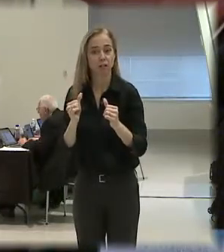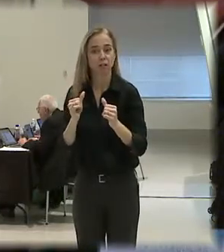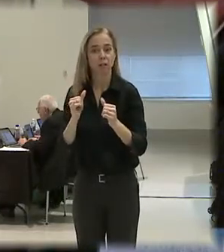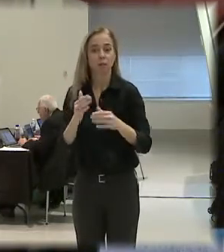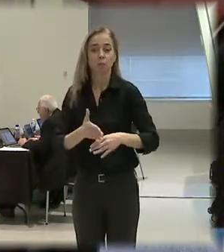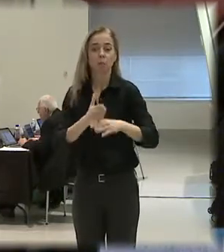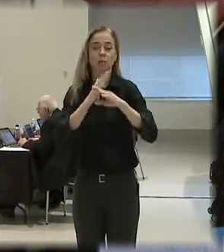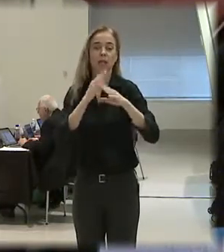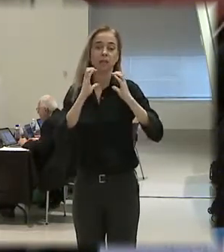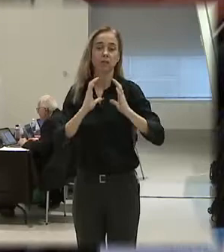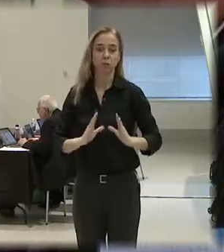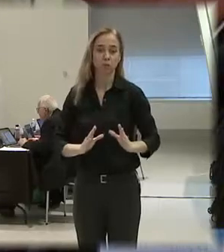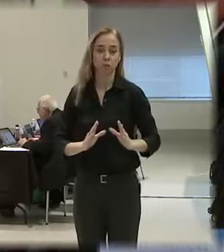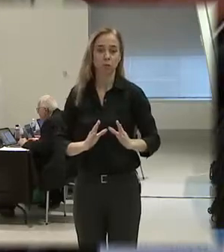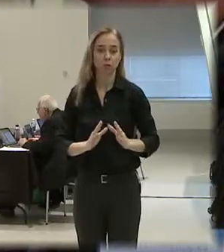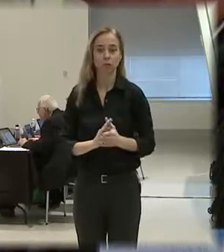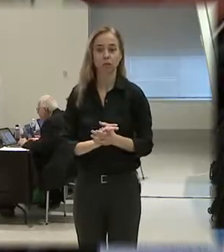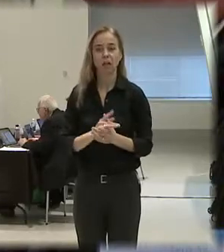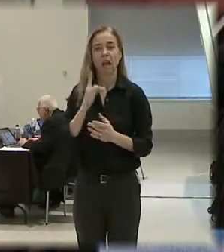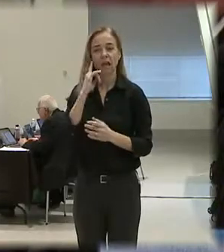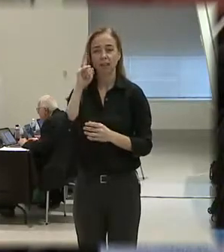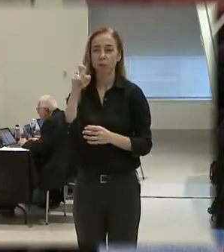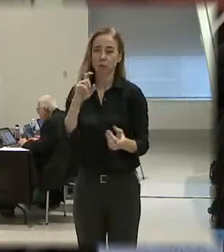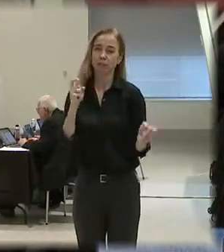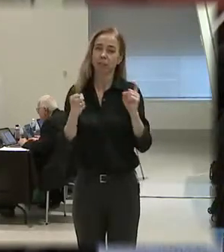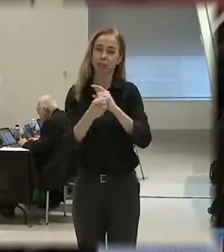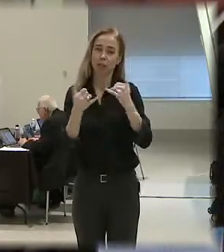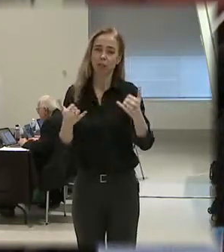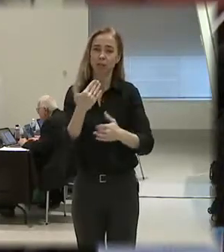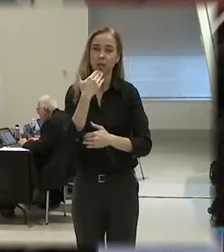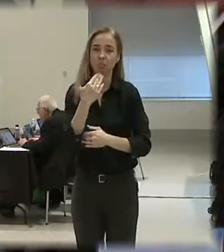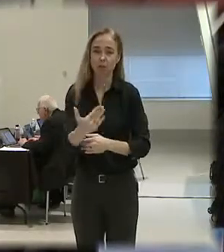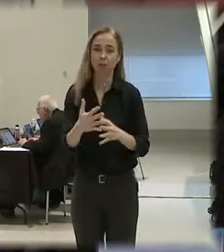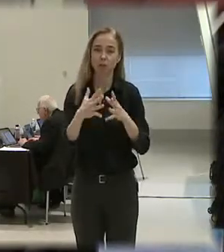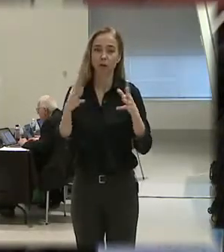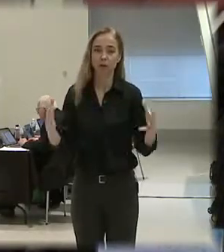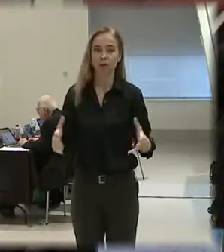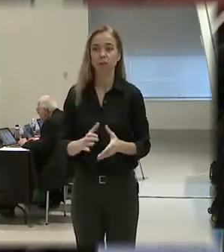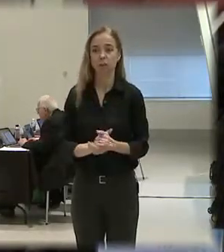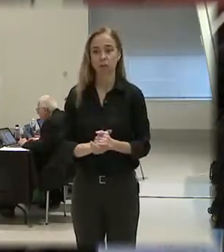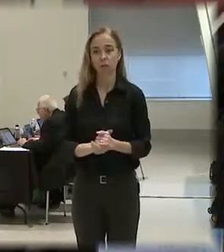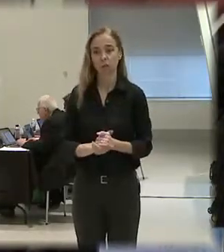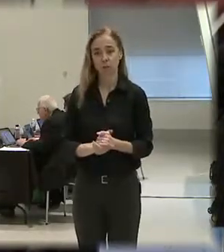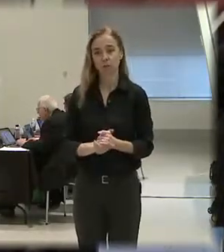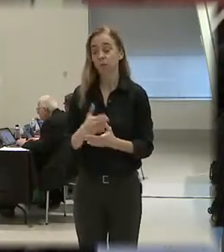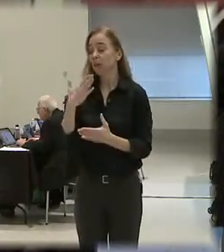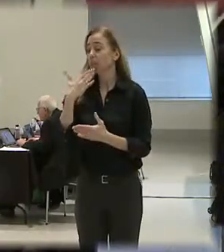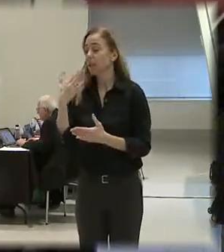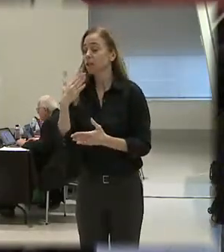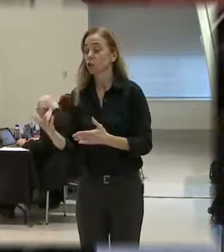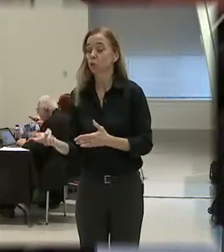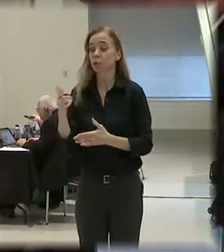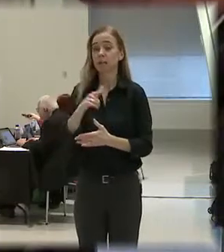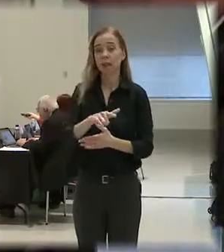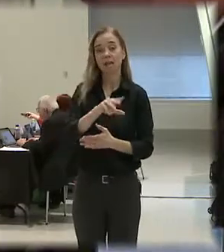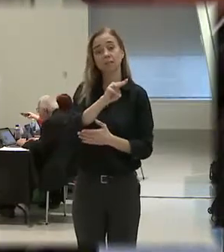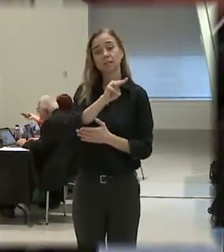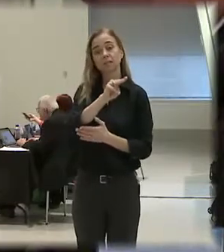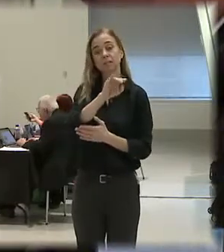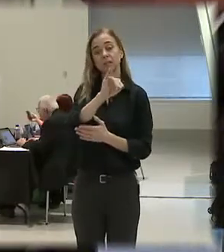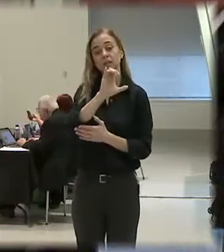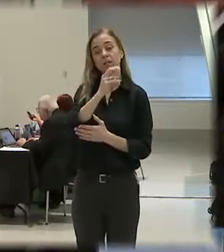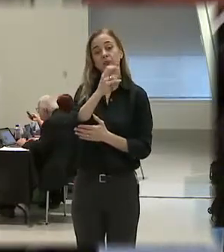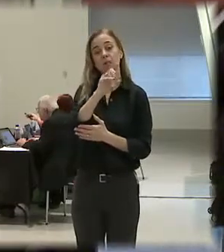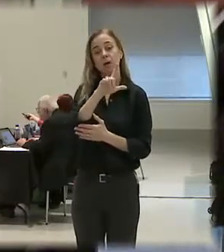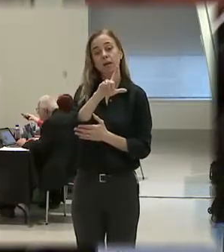free market. I think we need to change that. Thank you very much. Thank you very much, Professor. Next, we'll hear from Michael McHale,